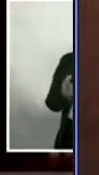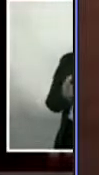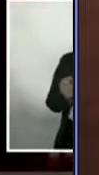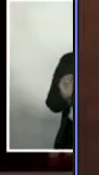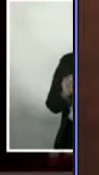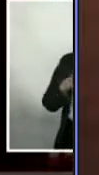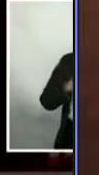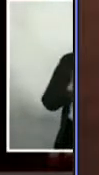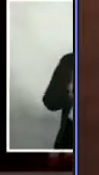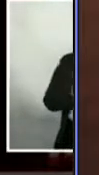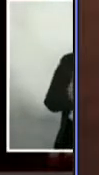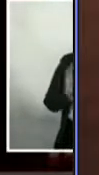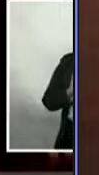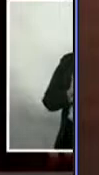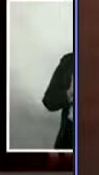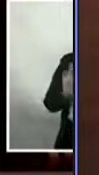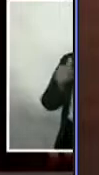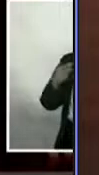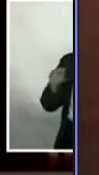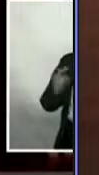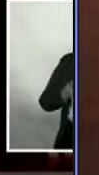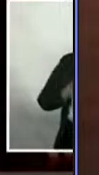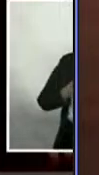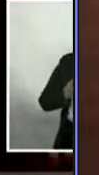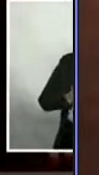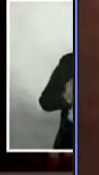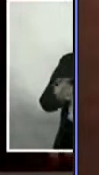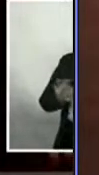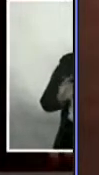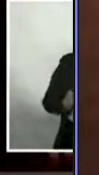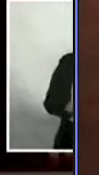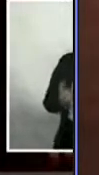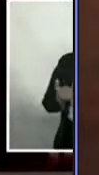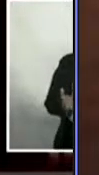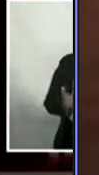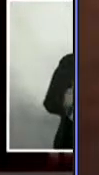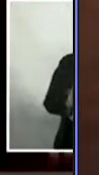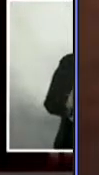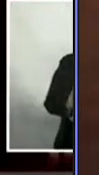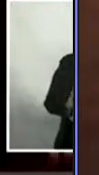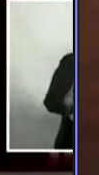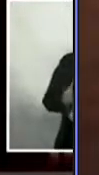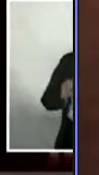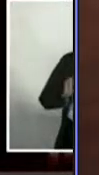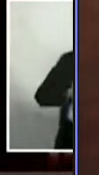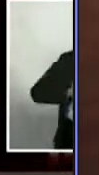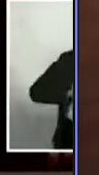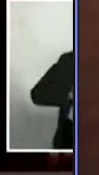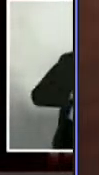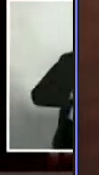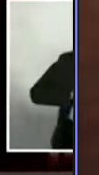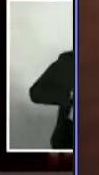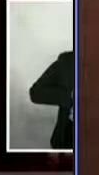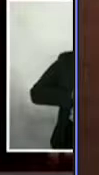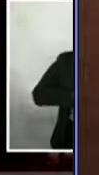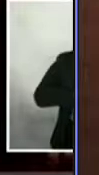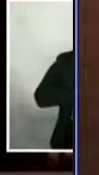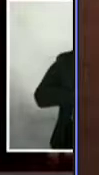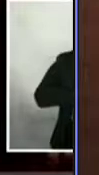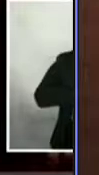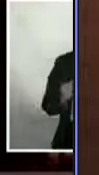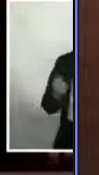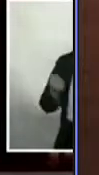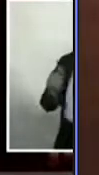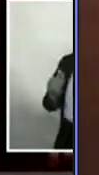noteworthy that out of our 12 entities, 9 of them received clean audits, and 3 received unqualified audits.